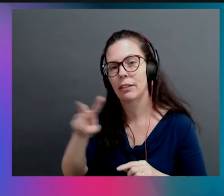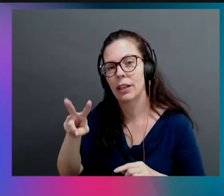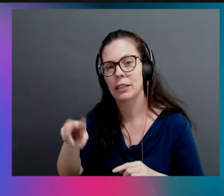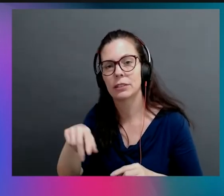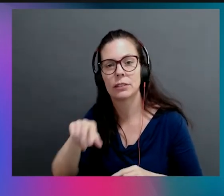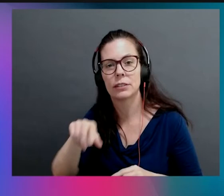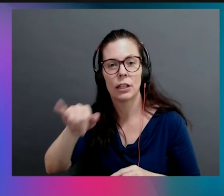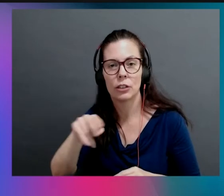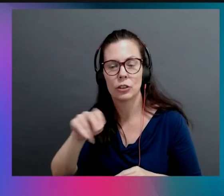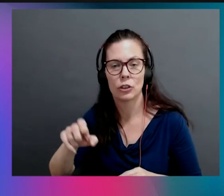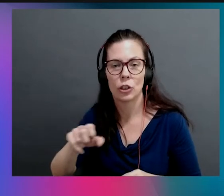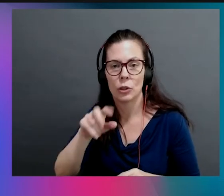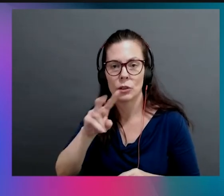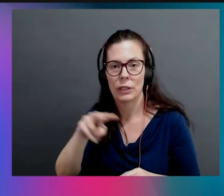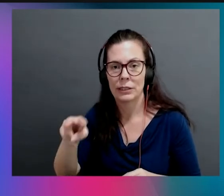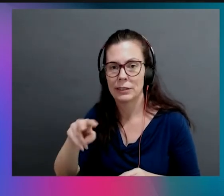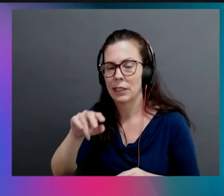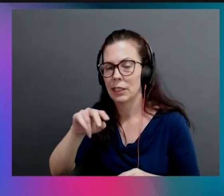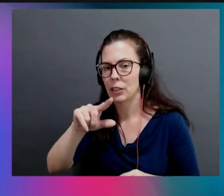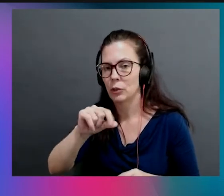at